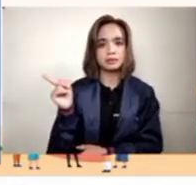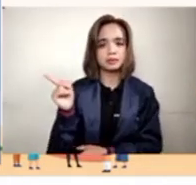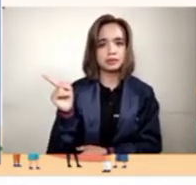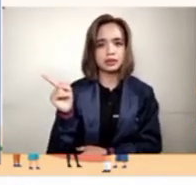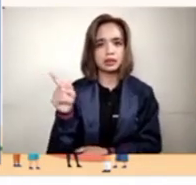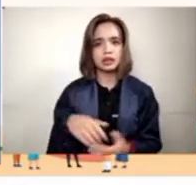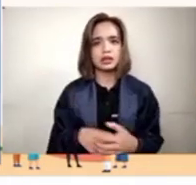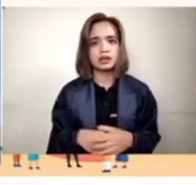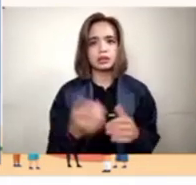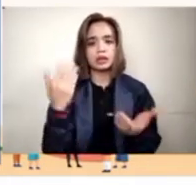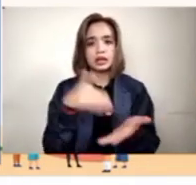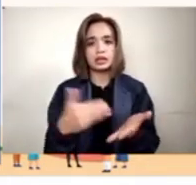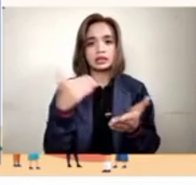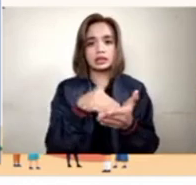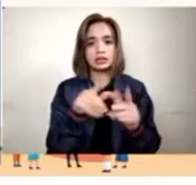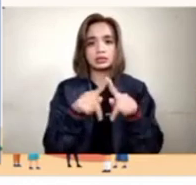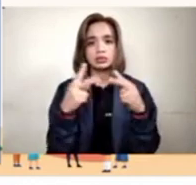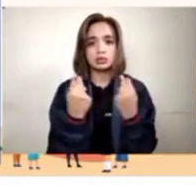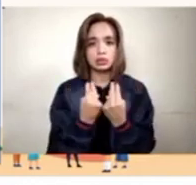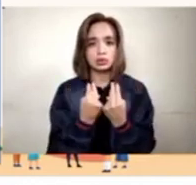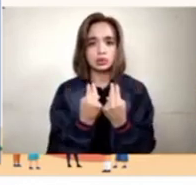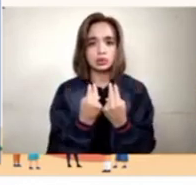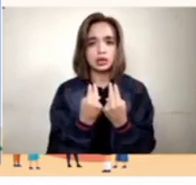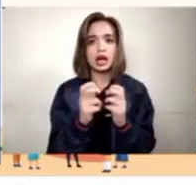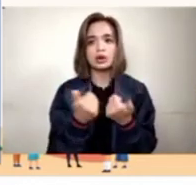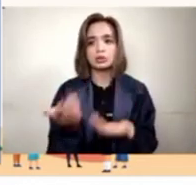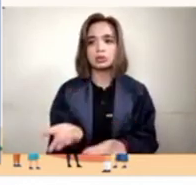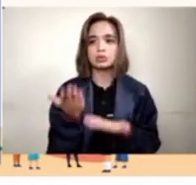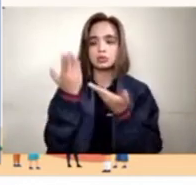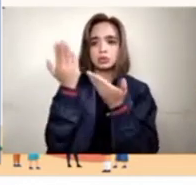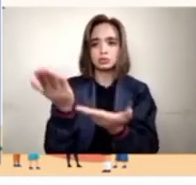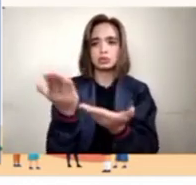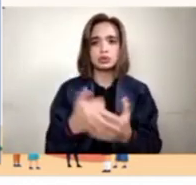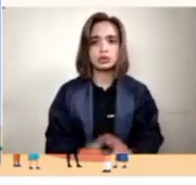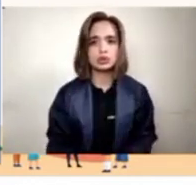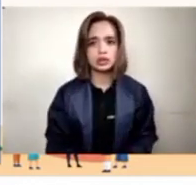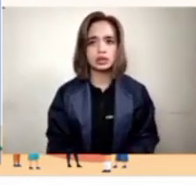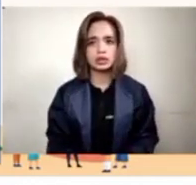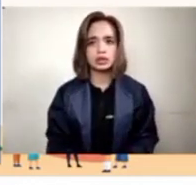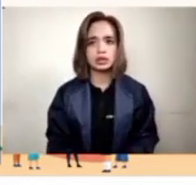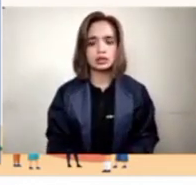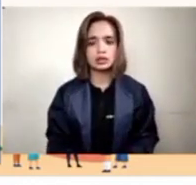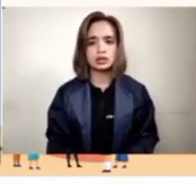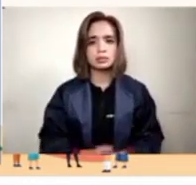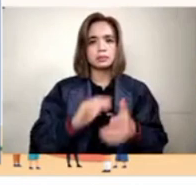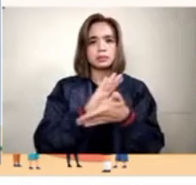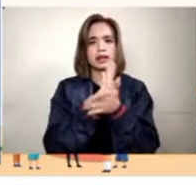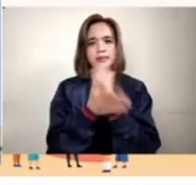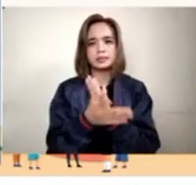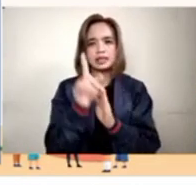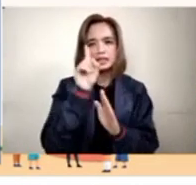how single line career path and retitling of positions is proposed.